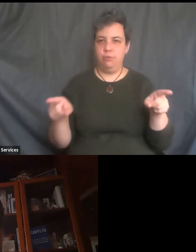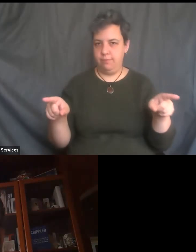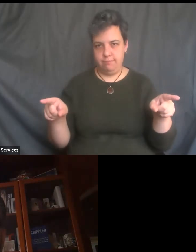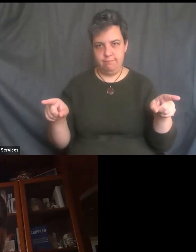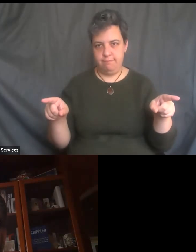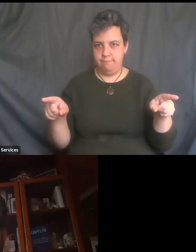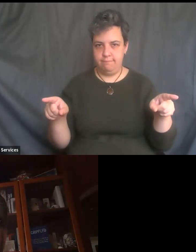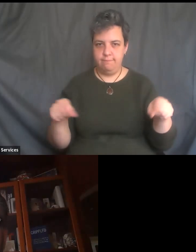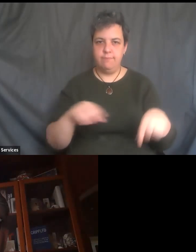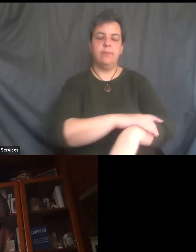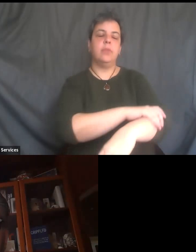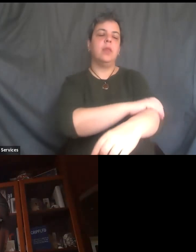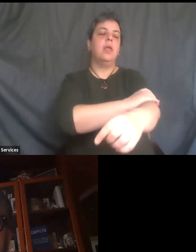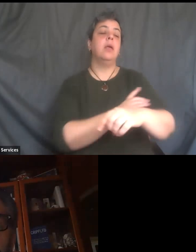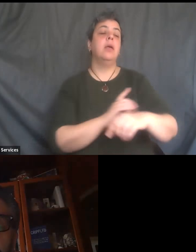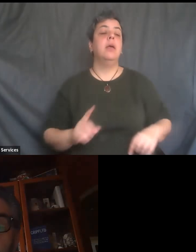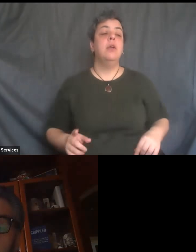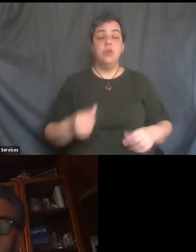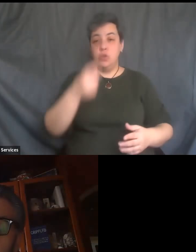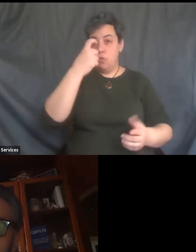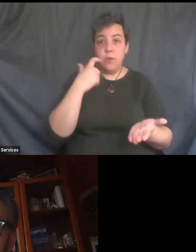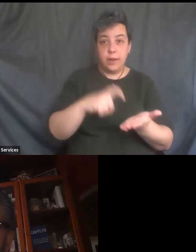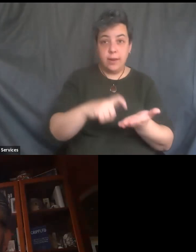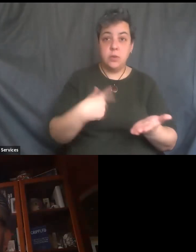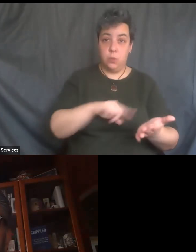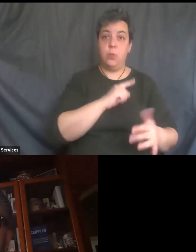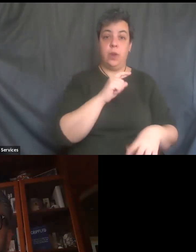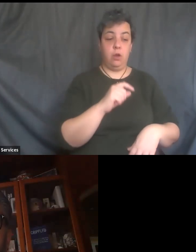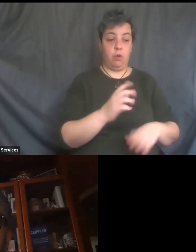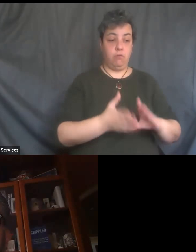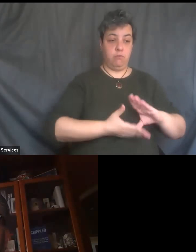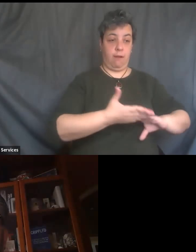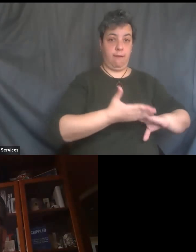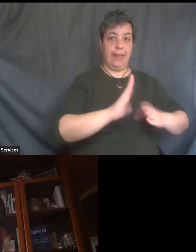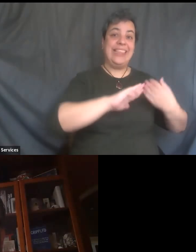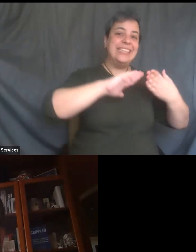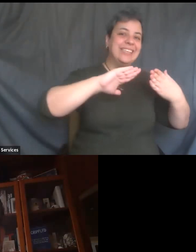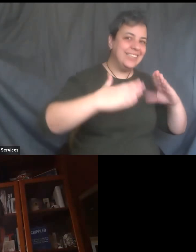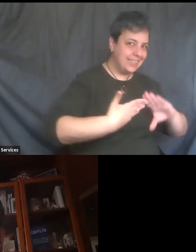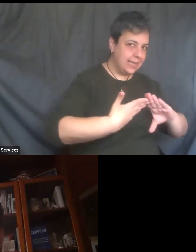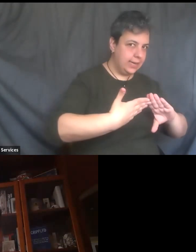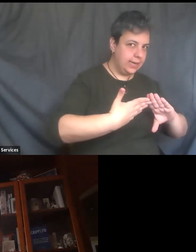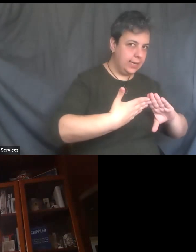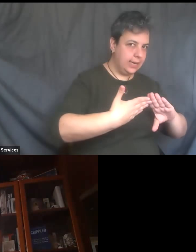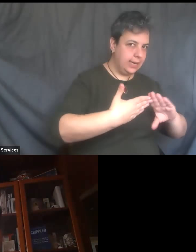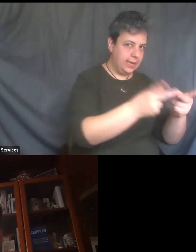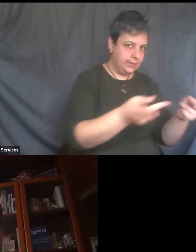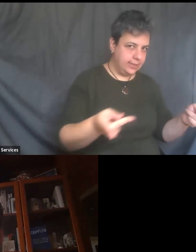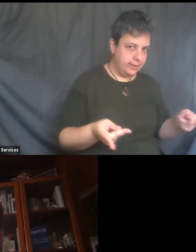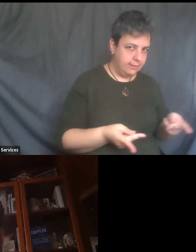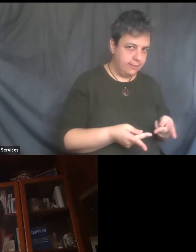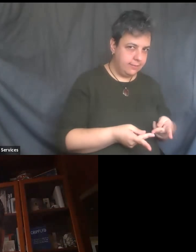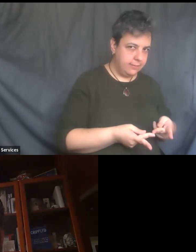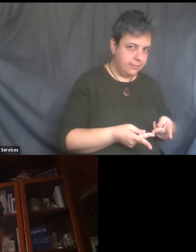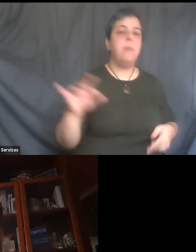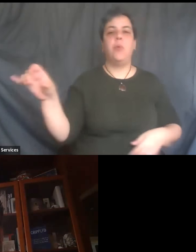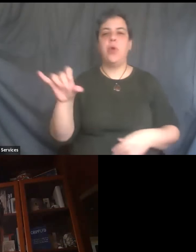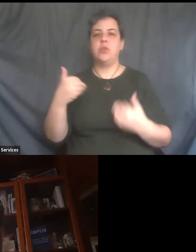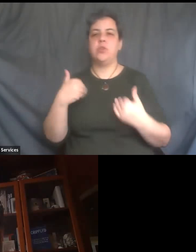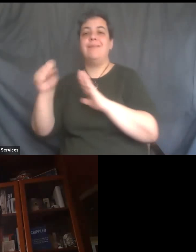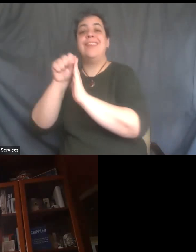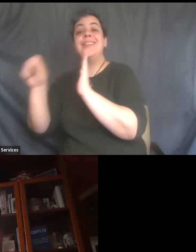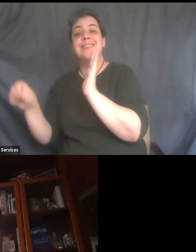in city facilities. Right. And there is a state website that are being done in state facilities. So Right. please be aware of that. I just want to make